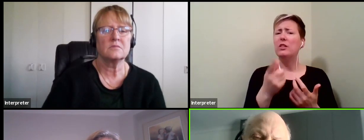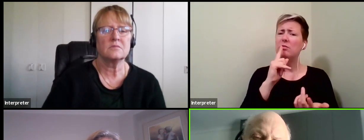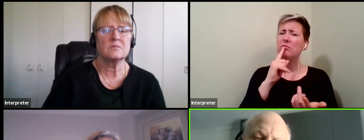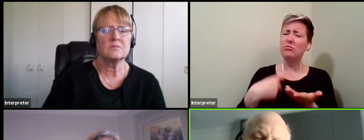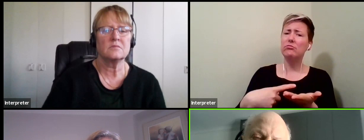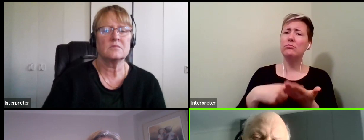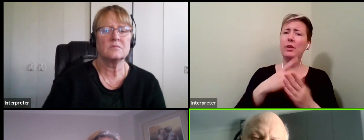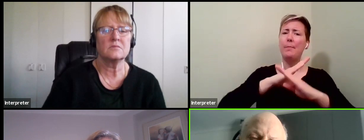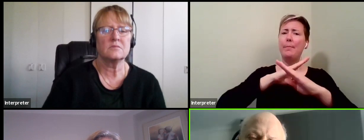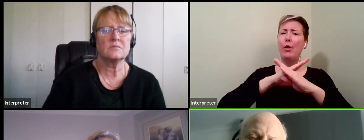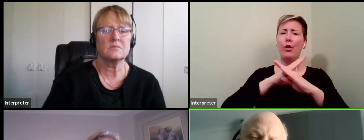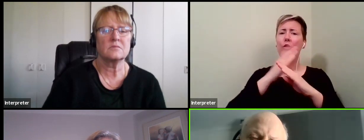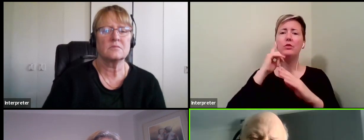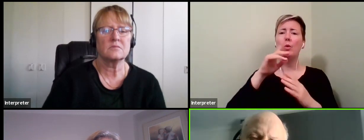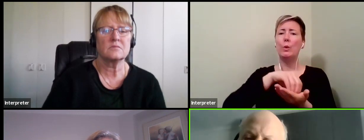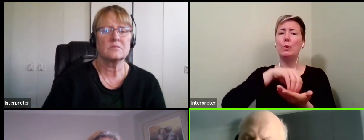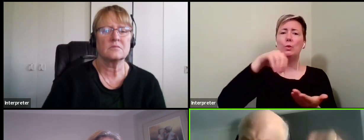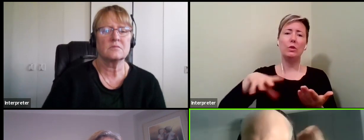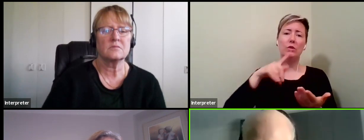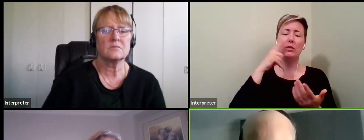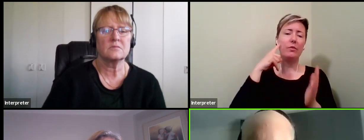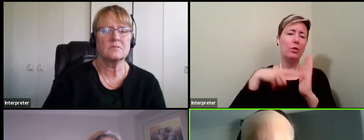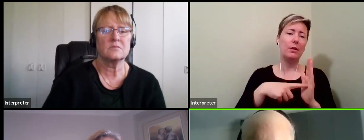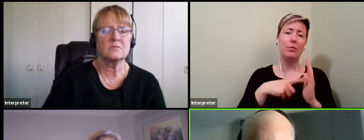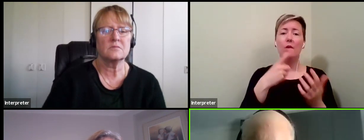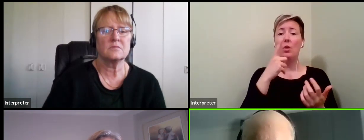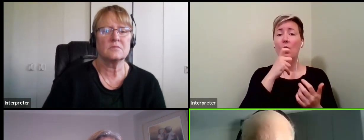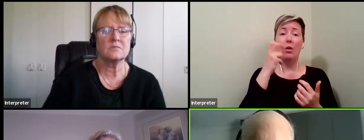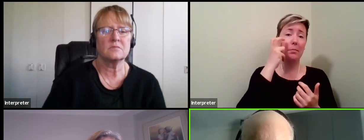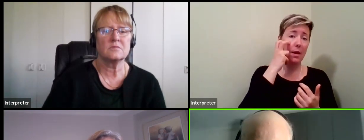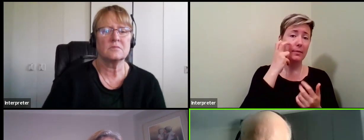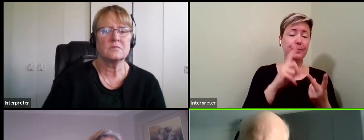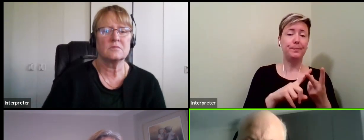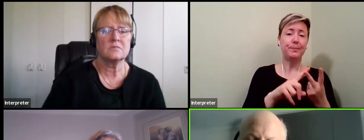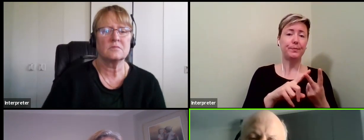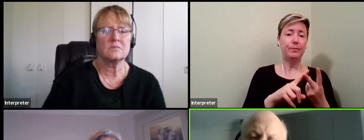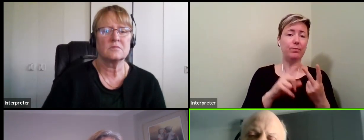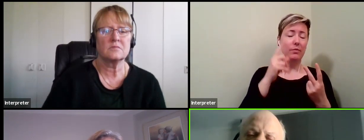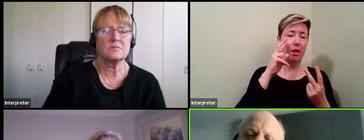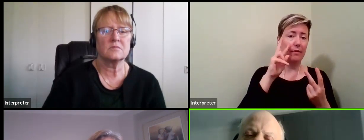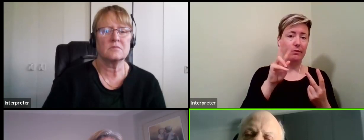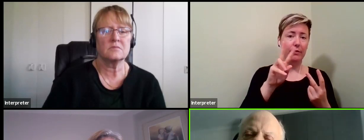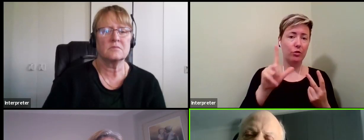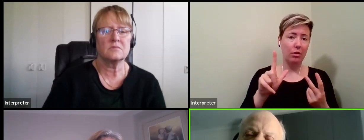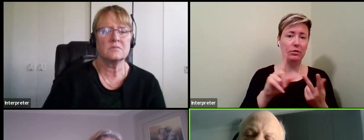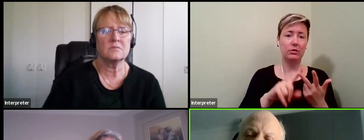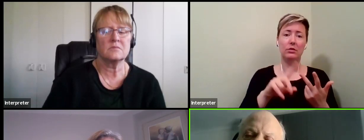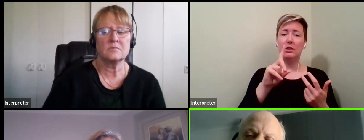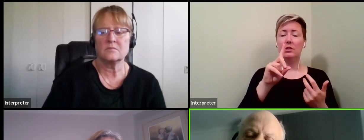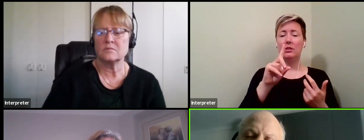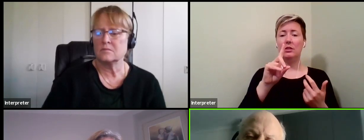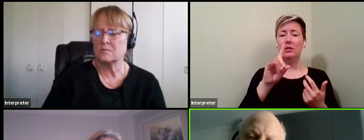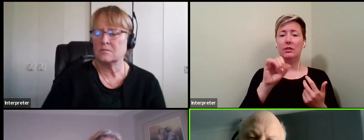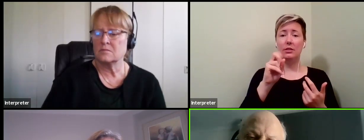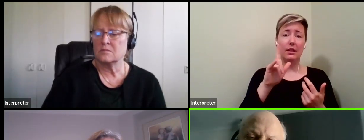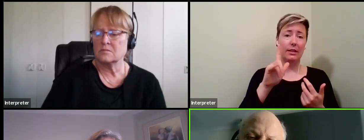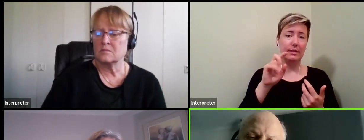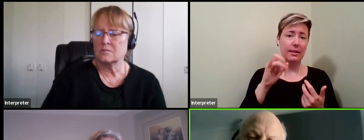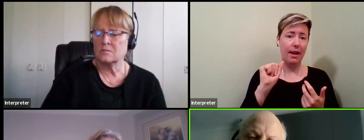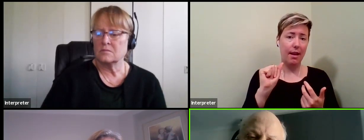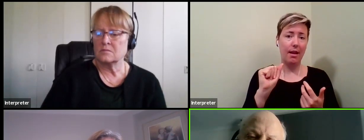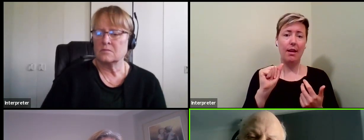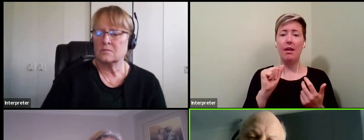people with vision loss, dyslexia, or other disabilities with digital